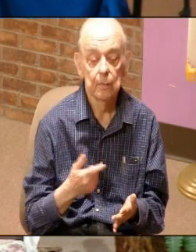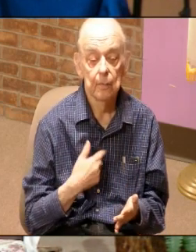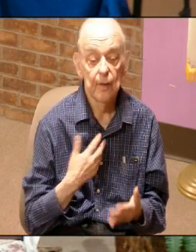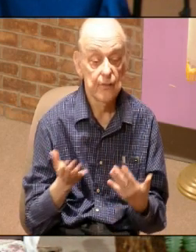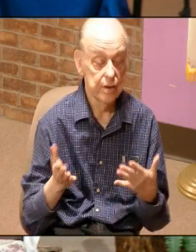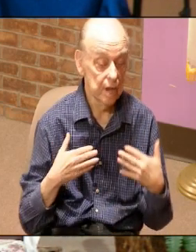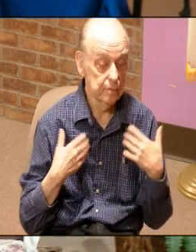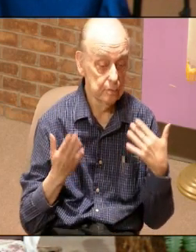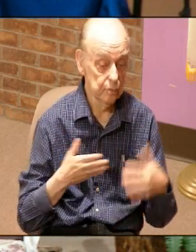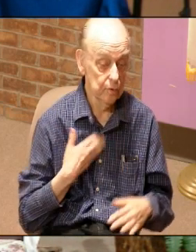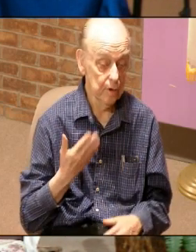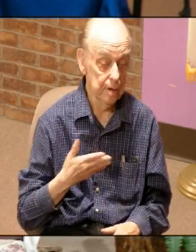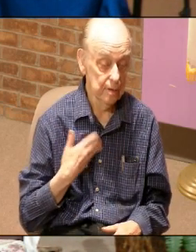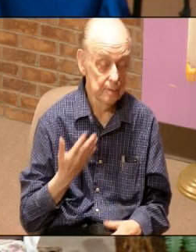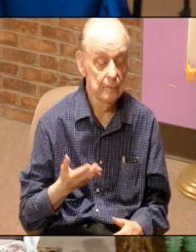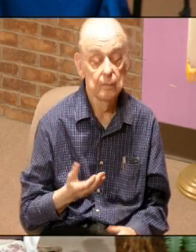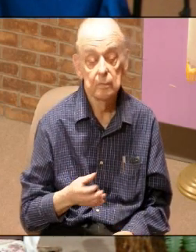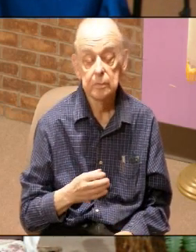joy.